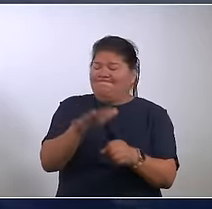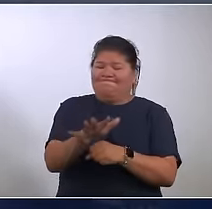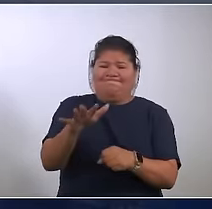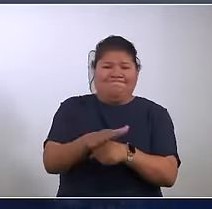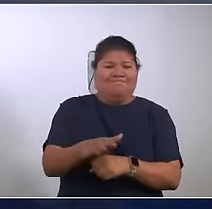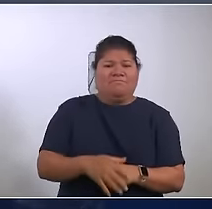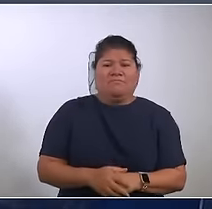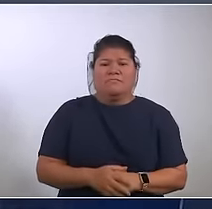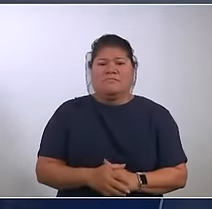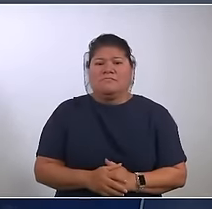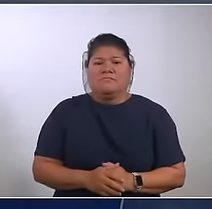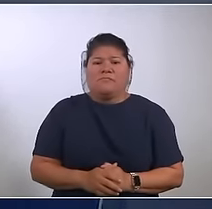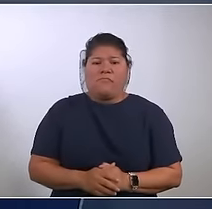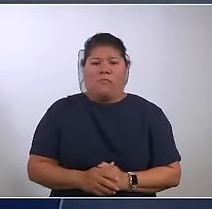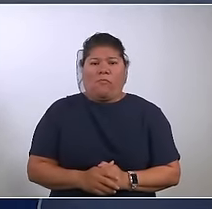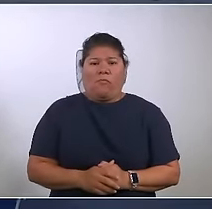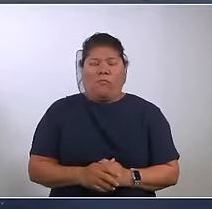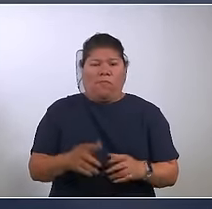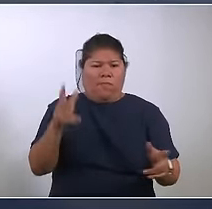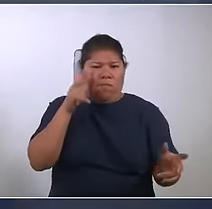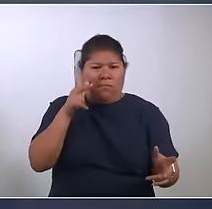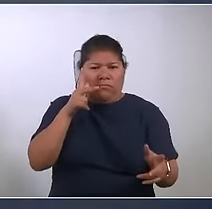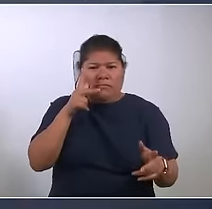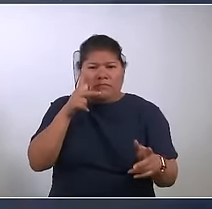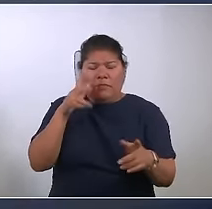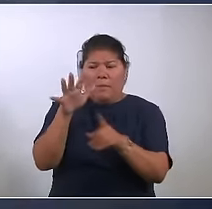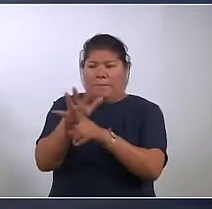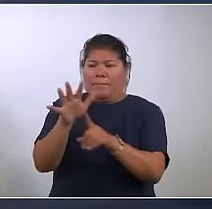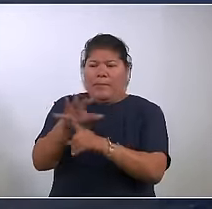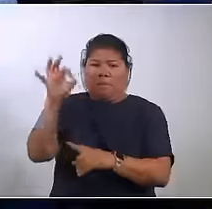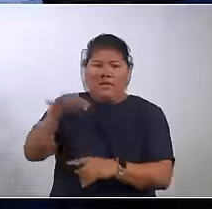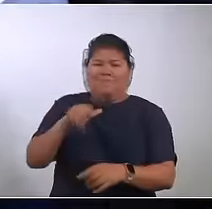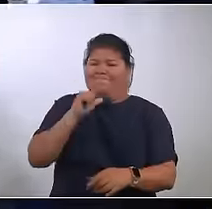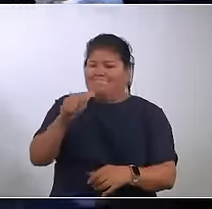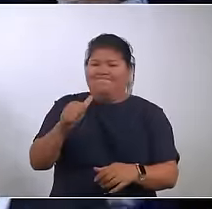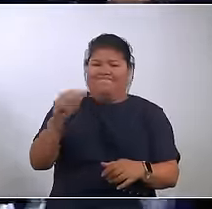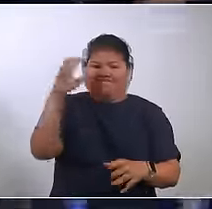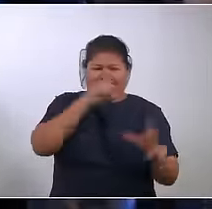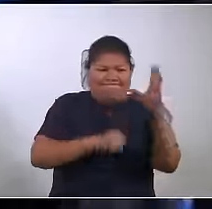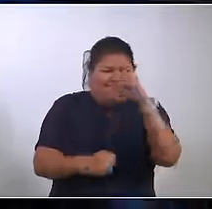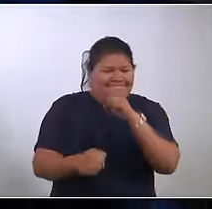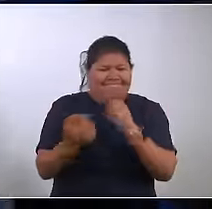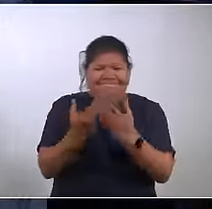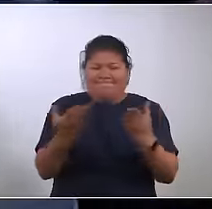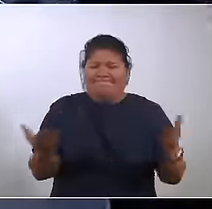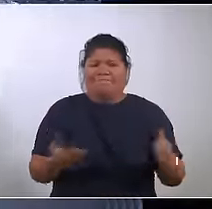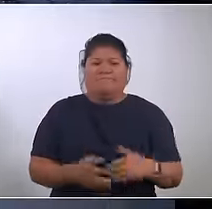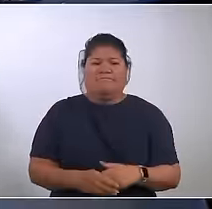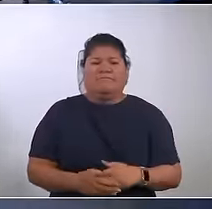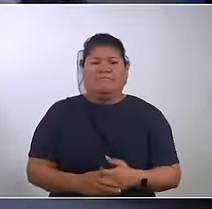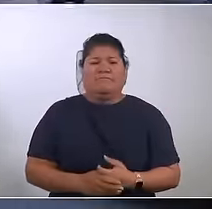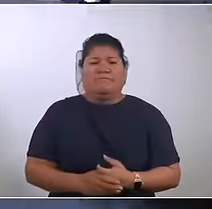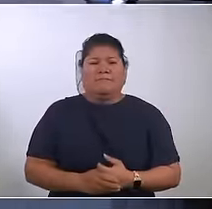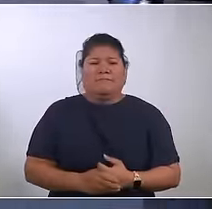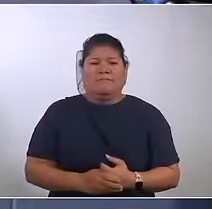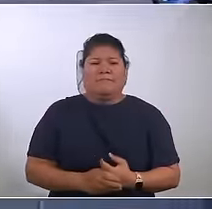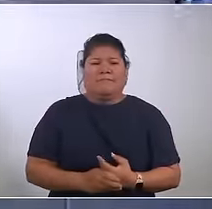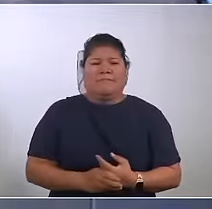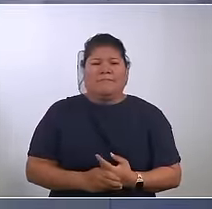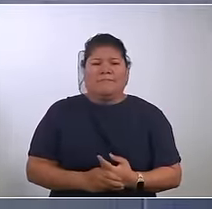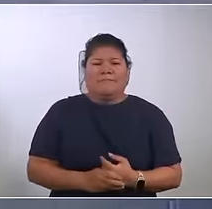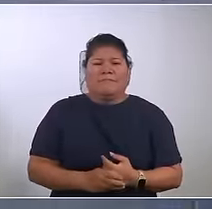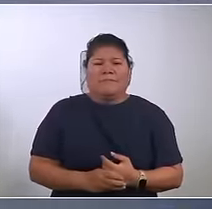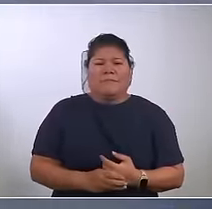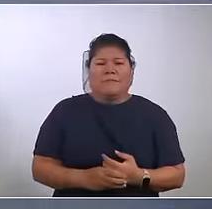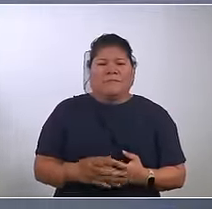Aprendí a predicar en YouTube, pero no es suficiente. I'm listening to the popular preachers and I'm still missing something. Escucho a los predicadores populares pero aún falta